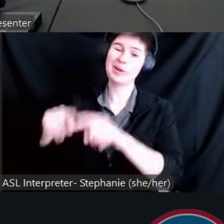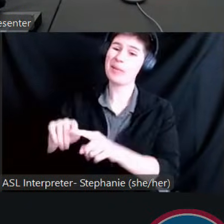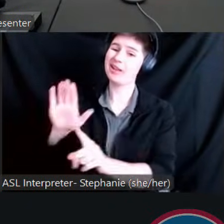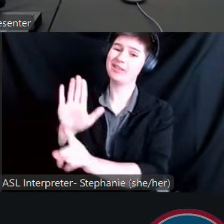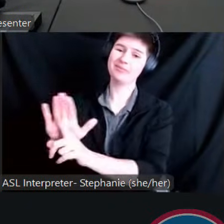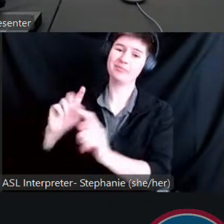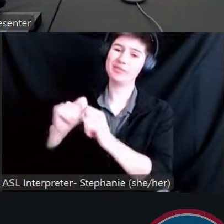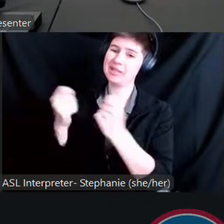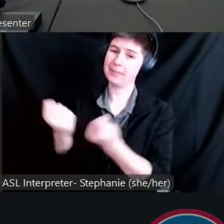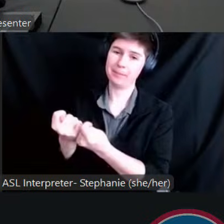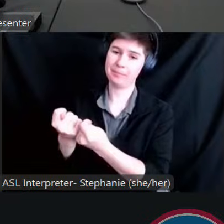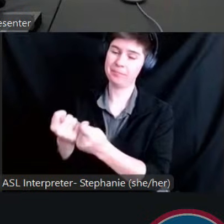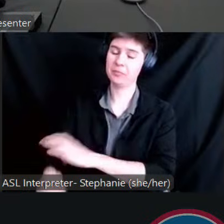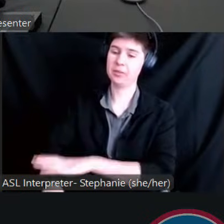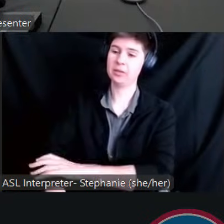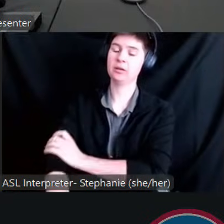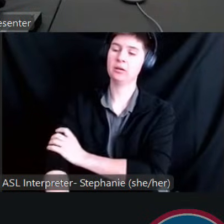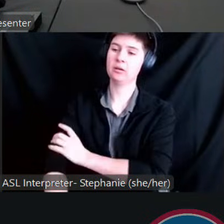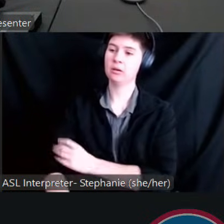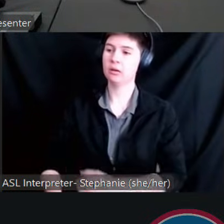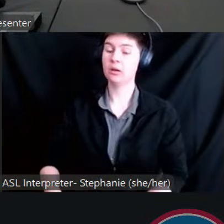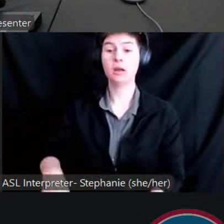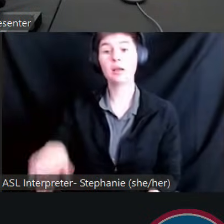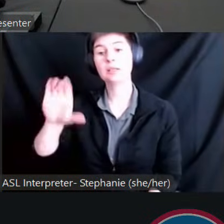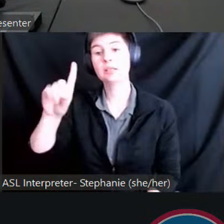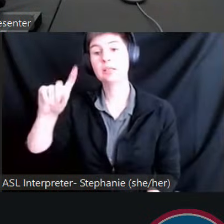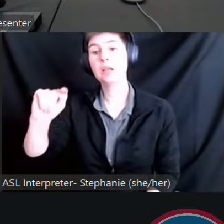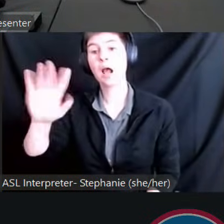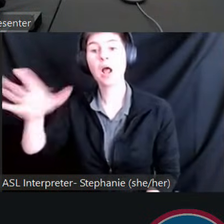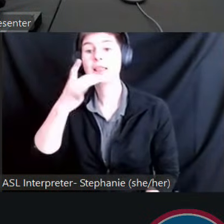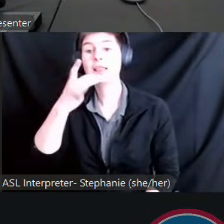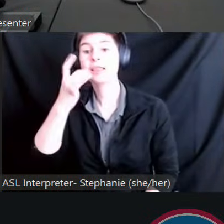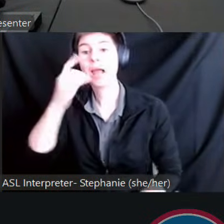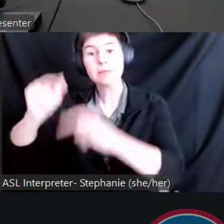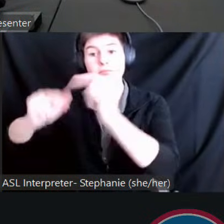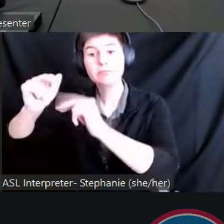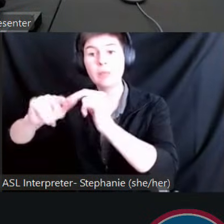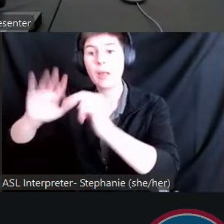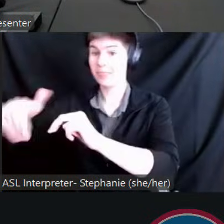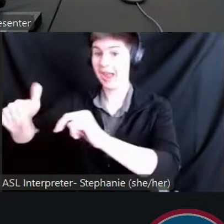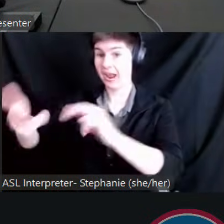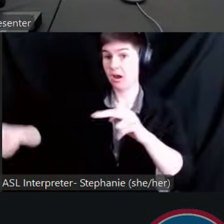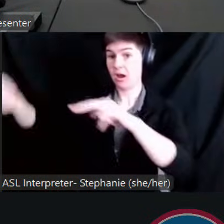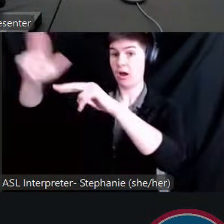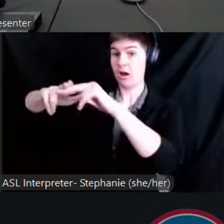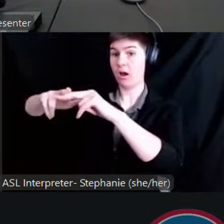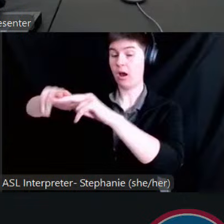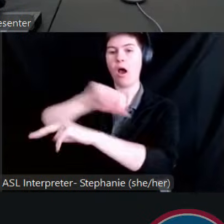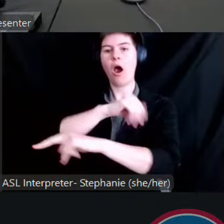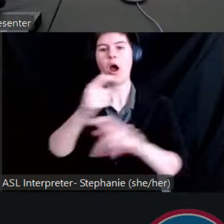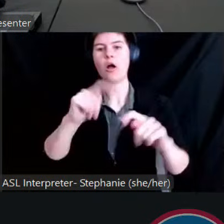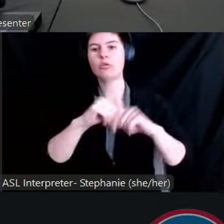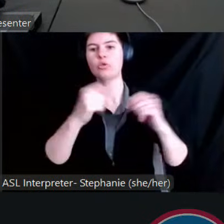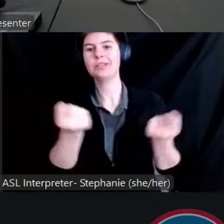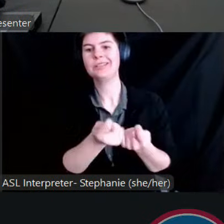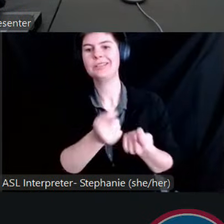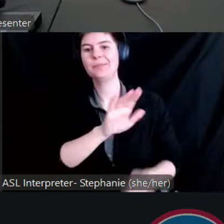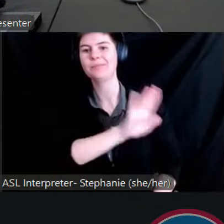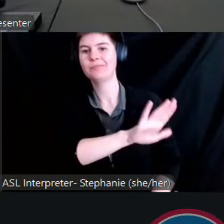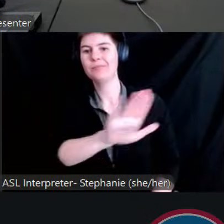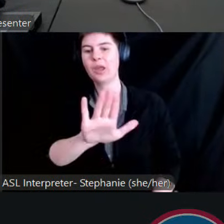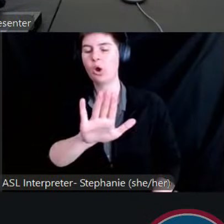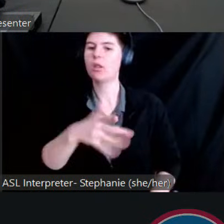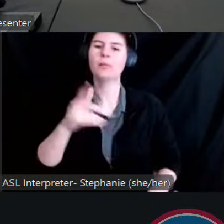Like for CDOT's lighting infrastructure, that's increasing, while other teams, like I believe Complete Streets,